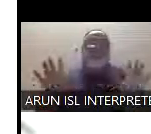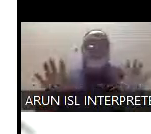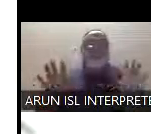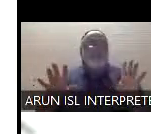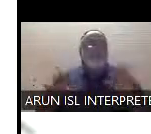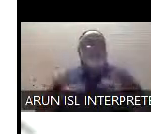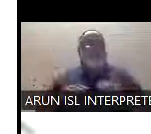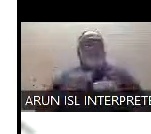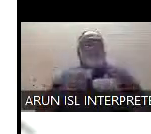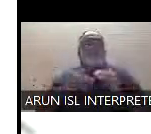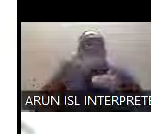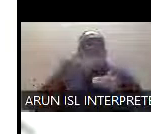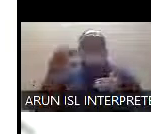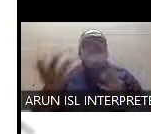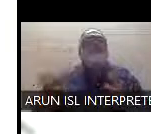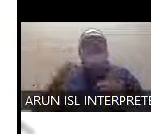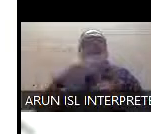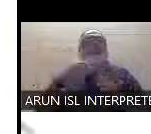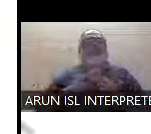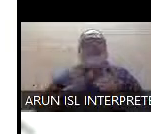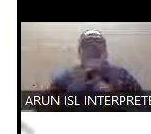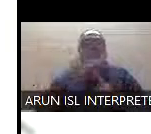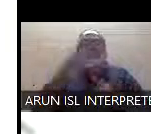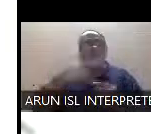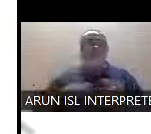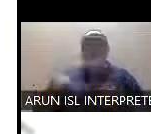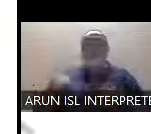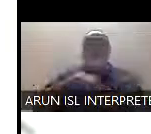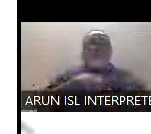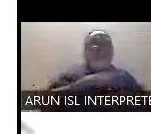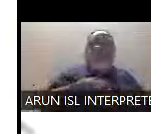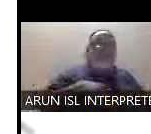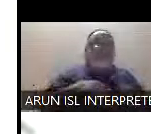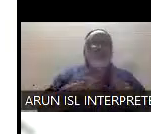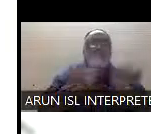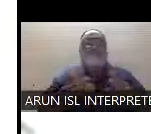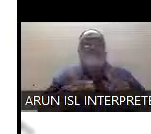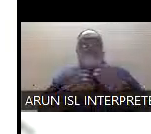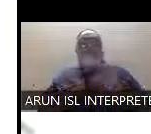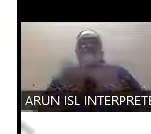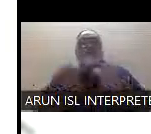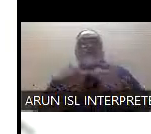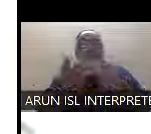some schemes that the law talks about, which government should come up from time to time. These schemes are not,